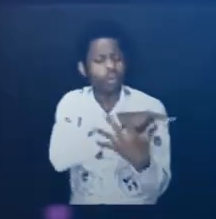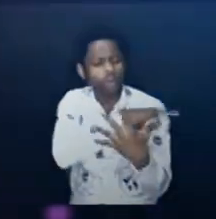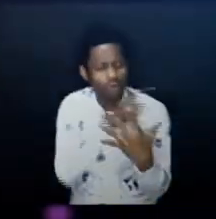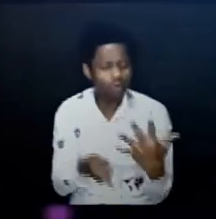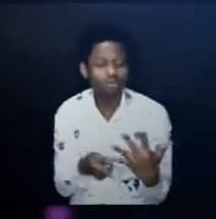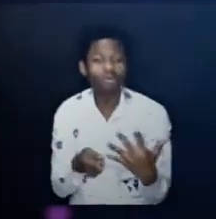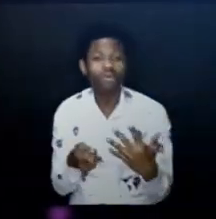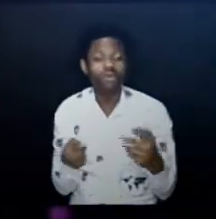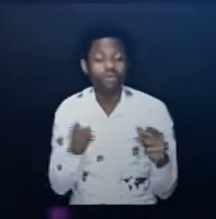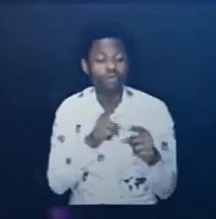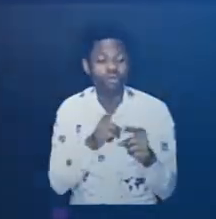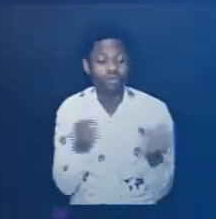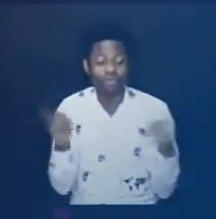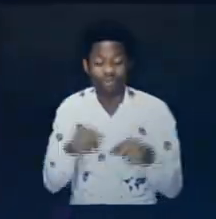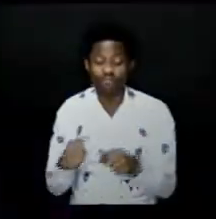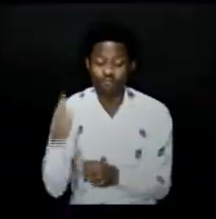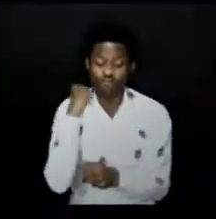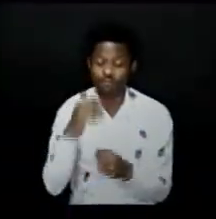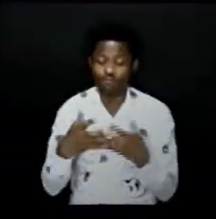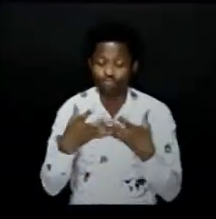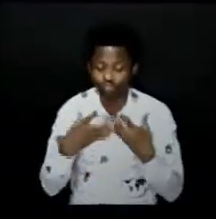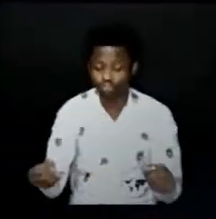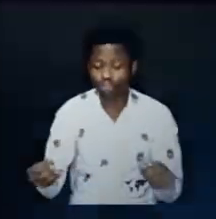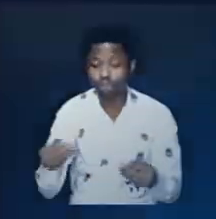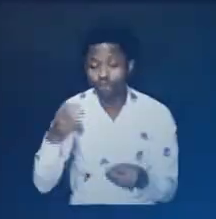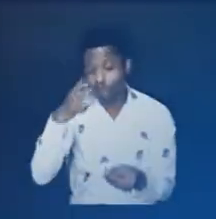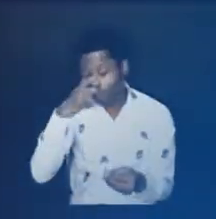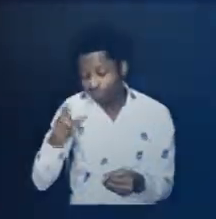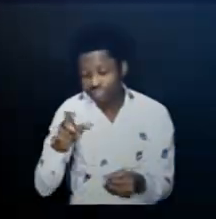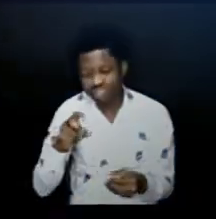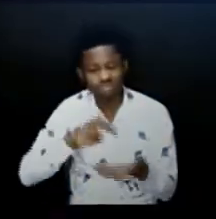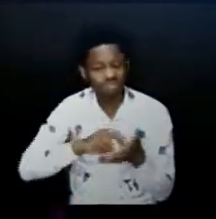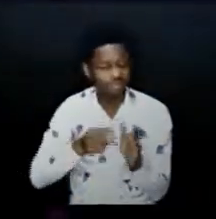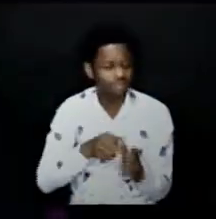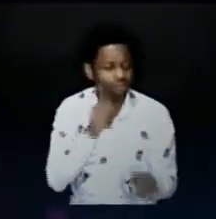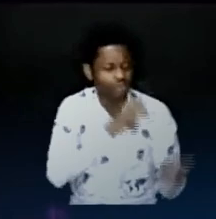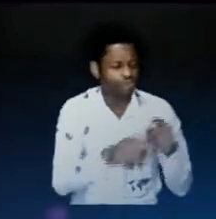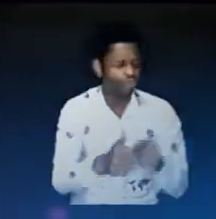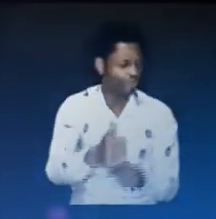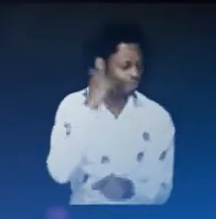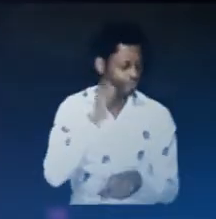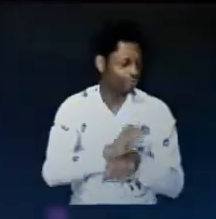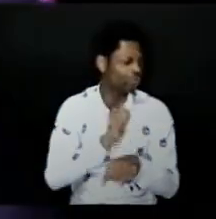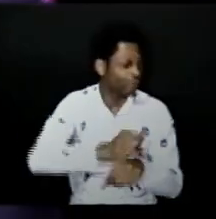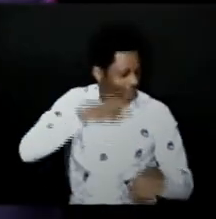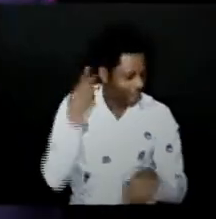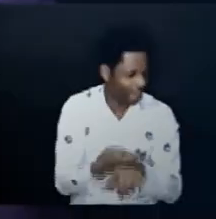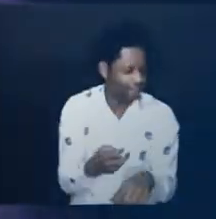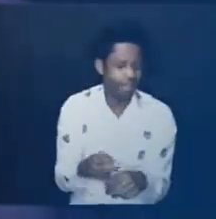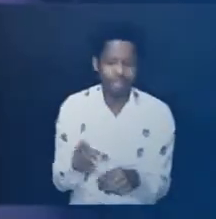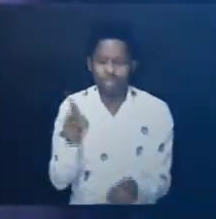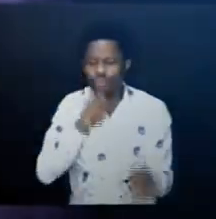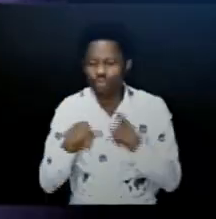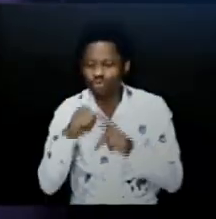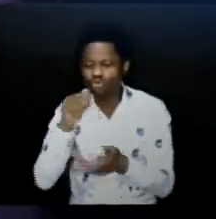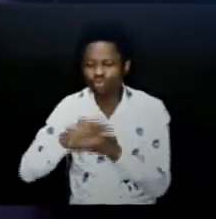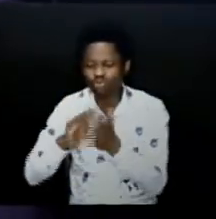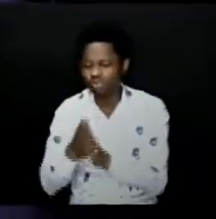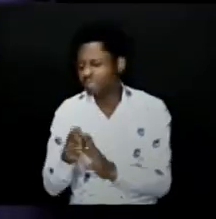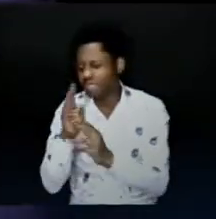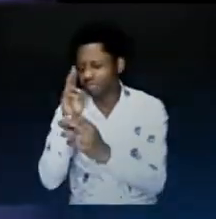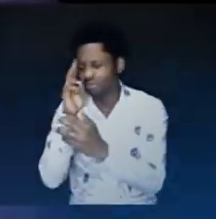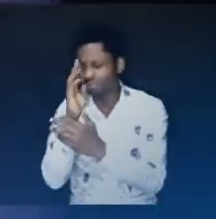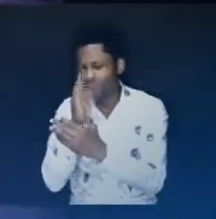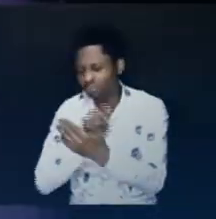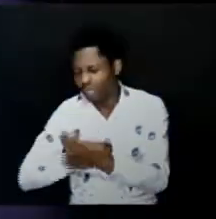we don't deal with corruption, corruption undermines hard work and honesty. You can say, say, and two prayers, see a